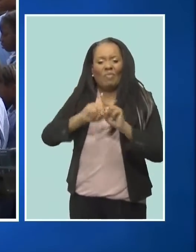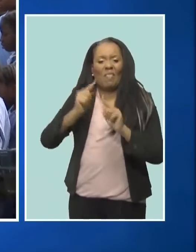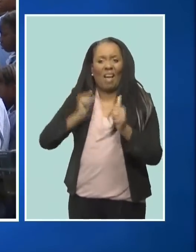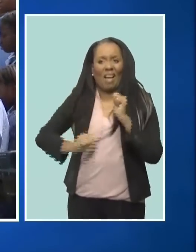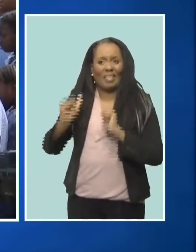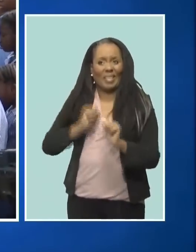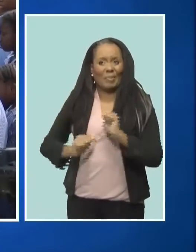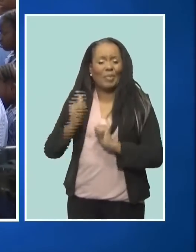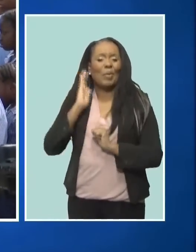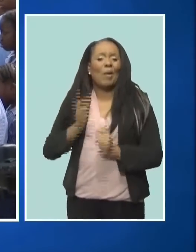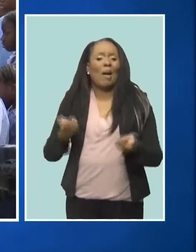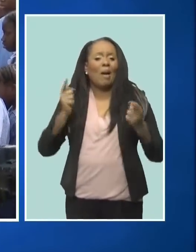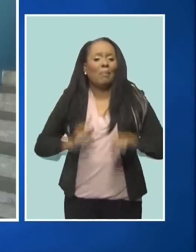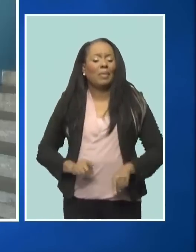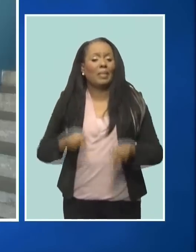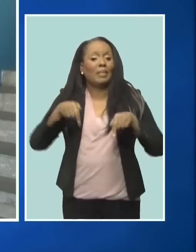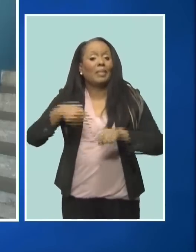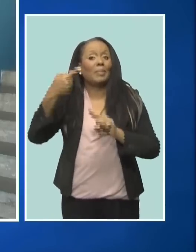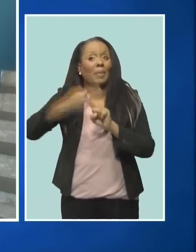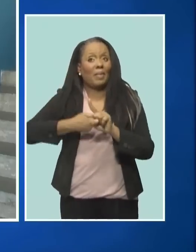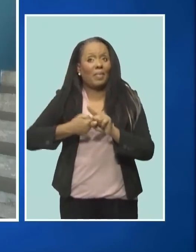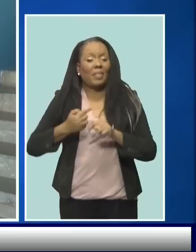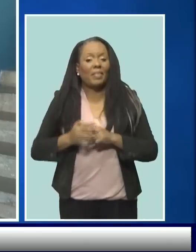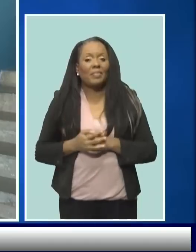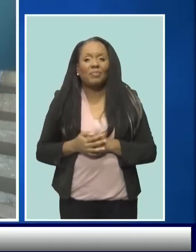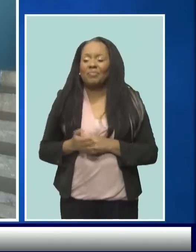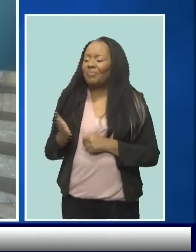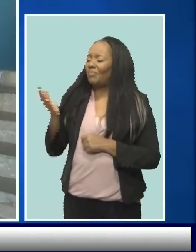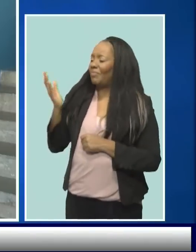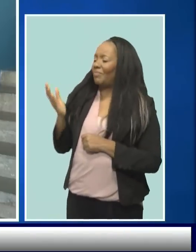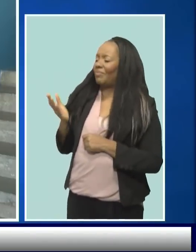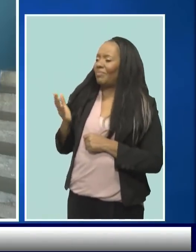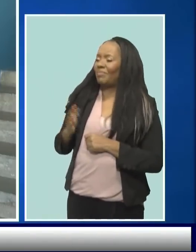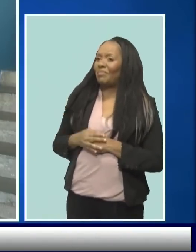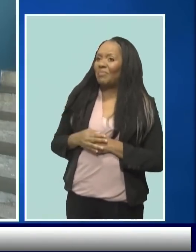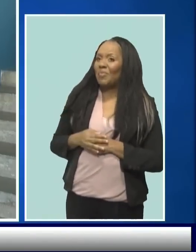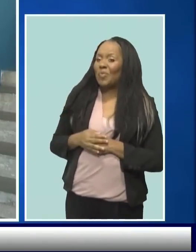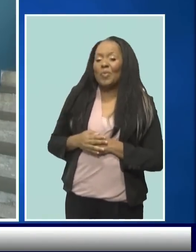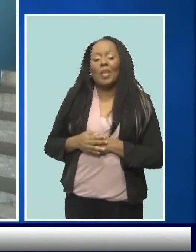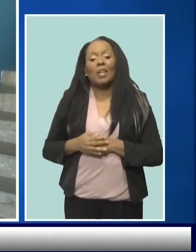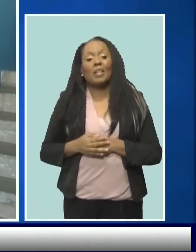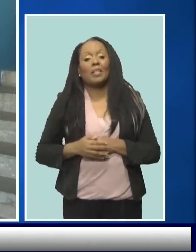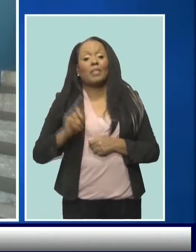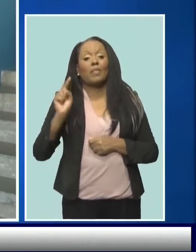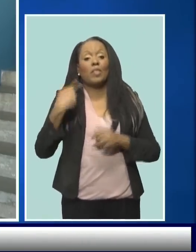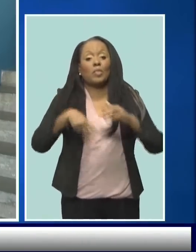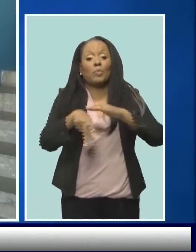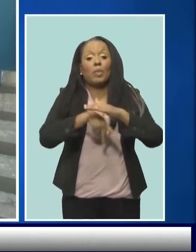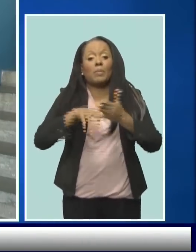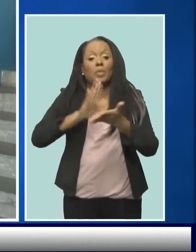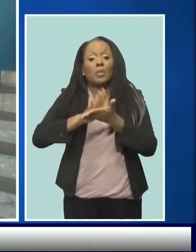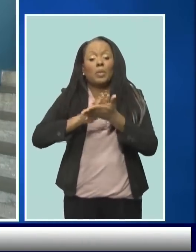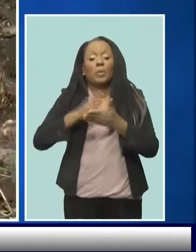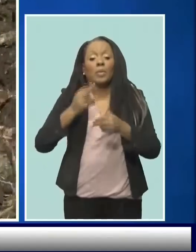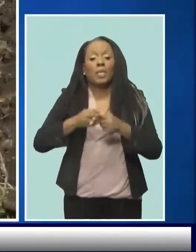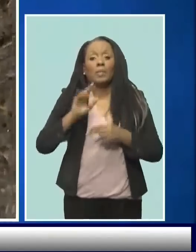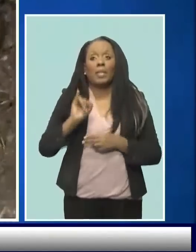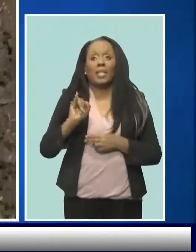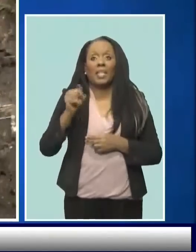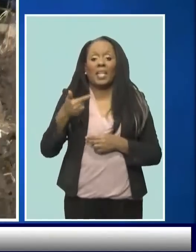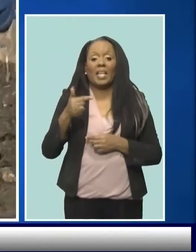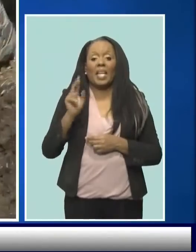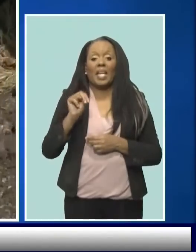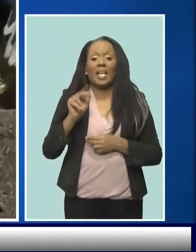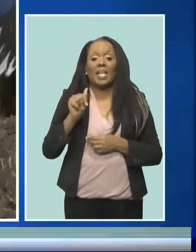take place this month. We began at the Ignatius Bayer Primary School, and then we went on to the Dial